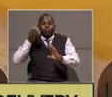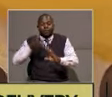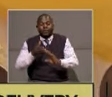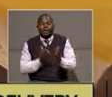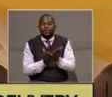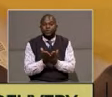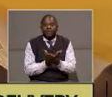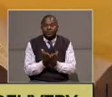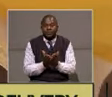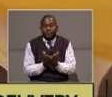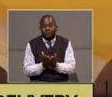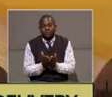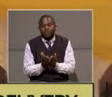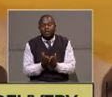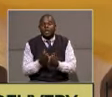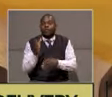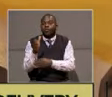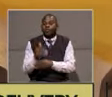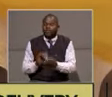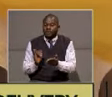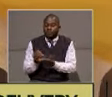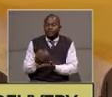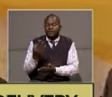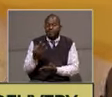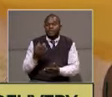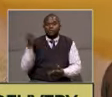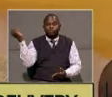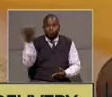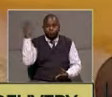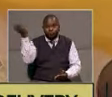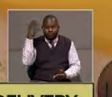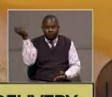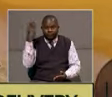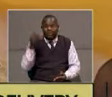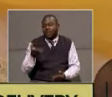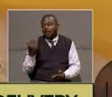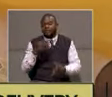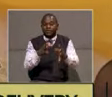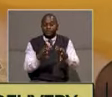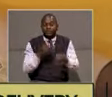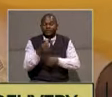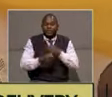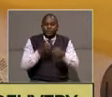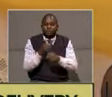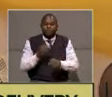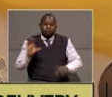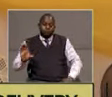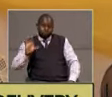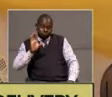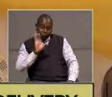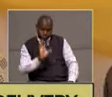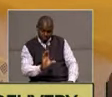services, the ministry procured 3 ambulances last financial year that have been allocated